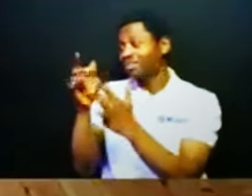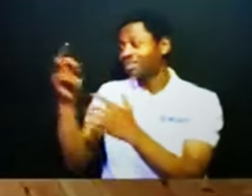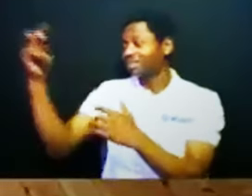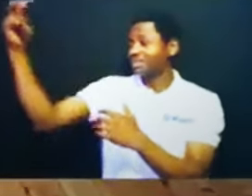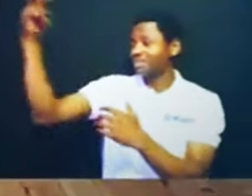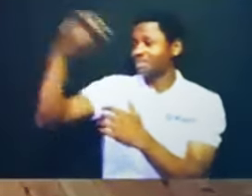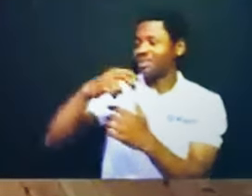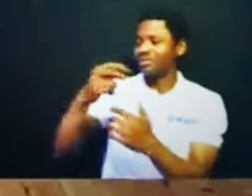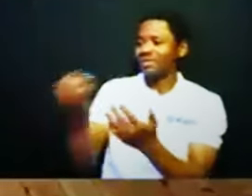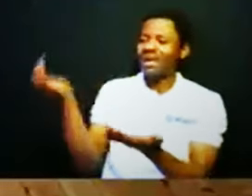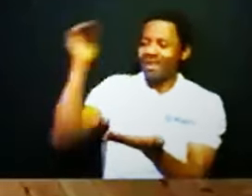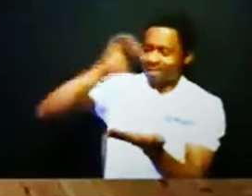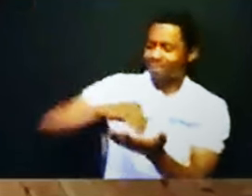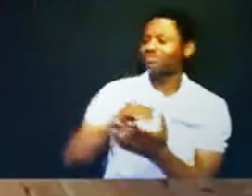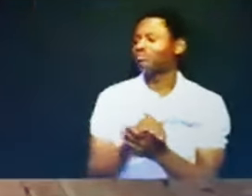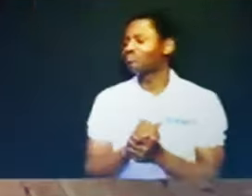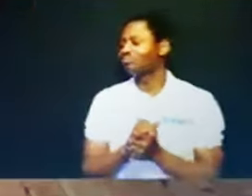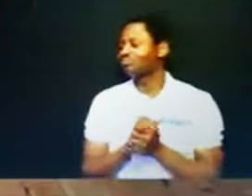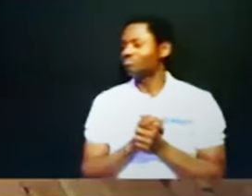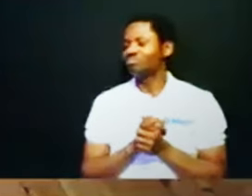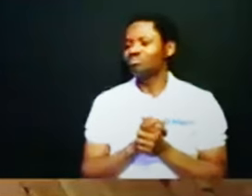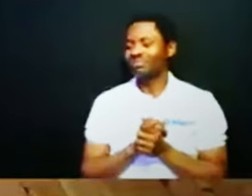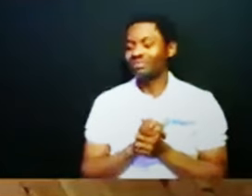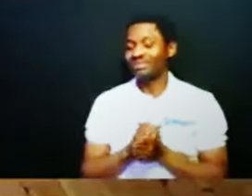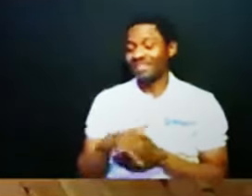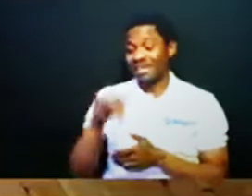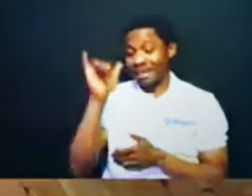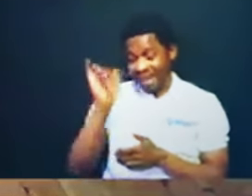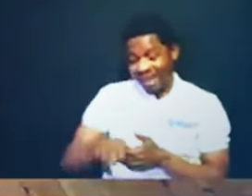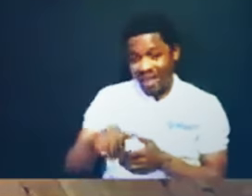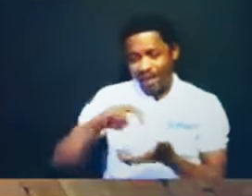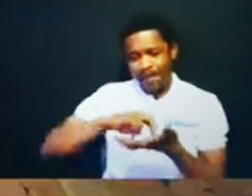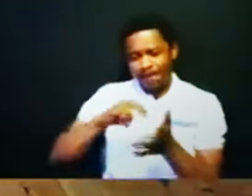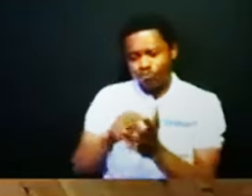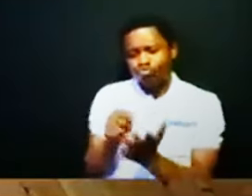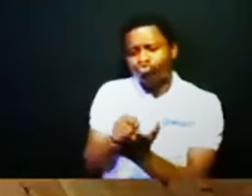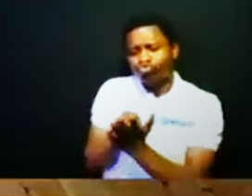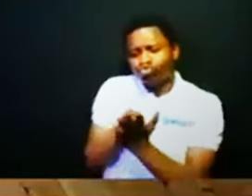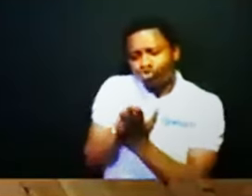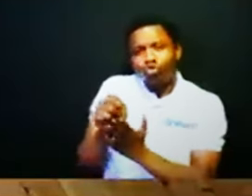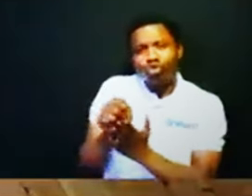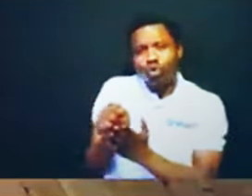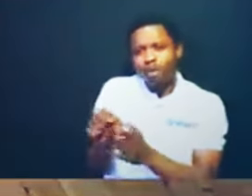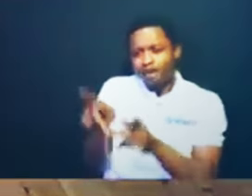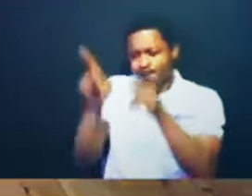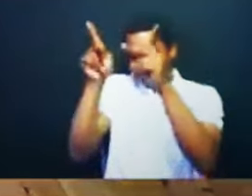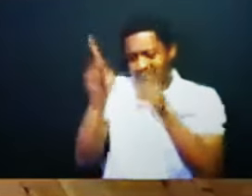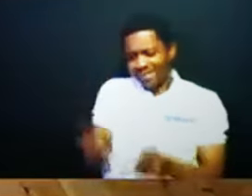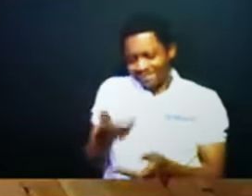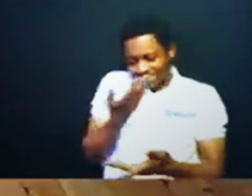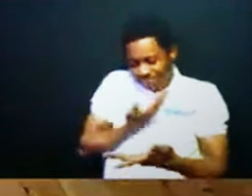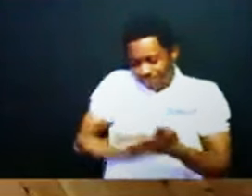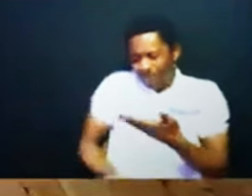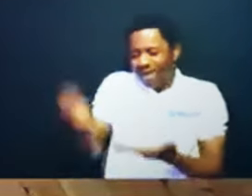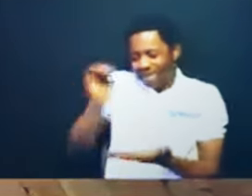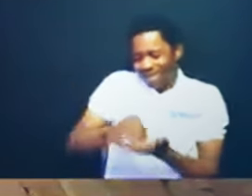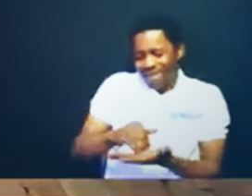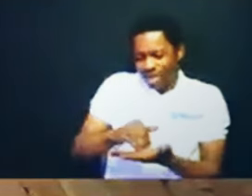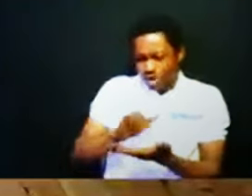coming. This is the mark of a true born-again fellow.